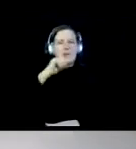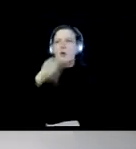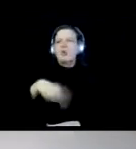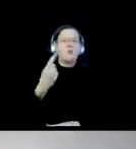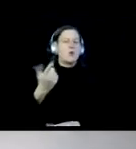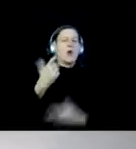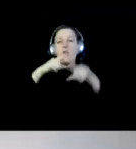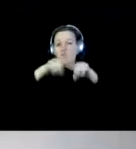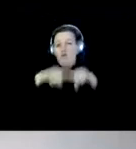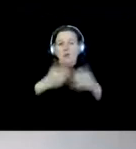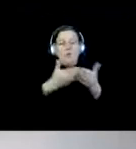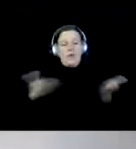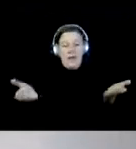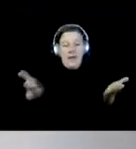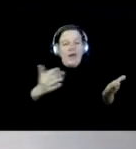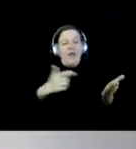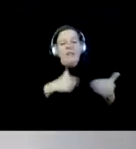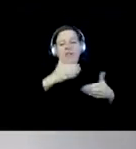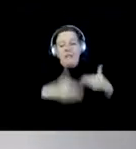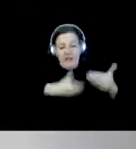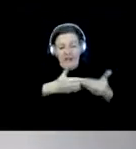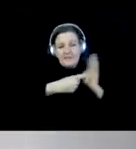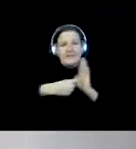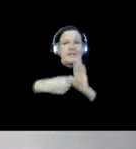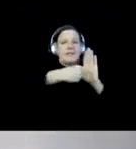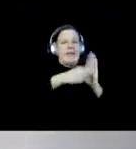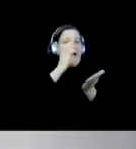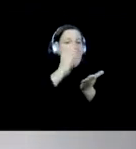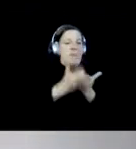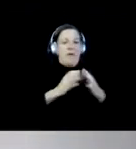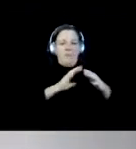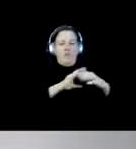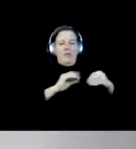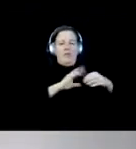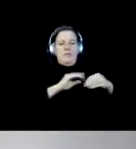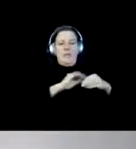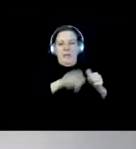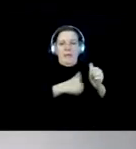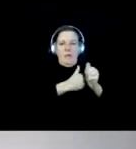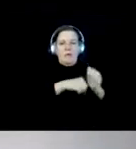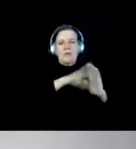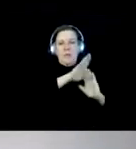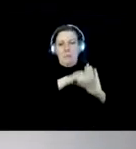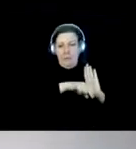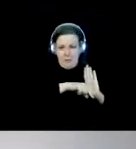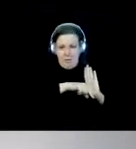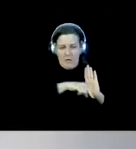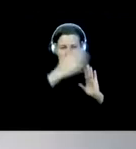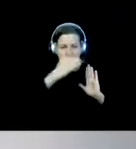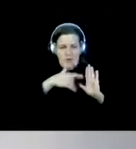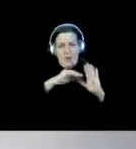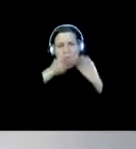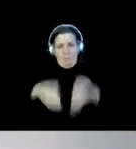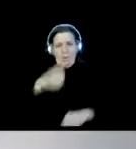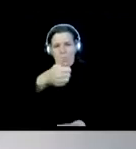and the progression of images and the voiceover, but to actually put your body in the work. Yeah, I mean, I